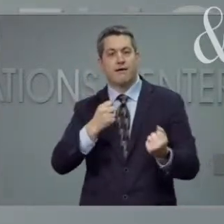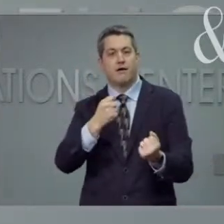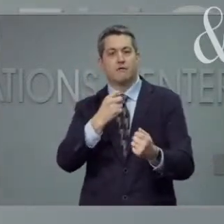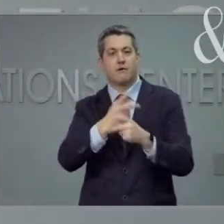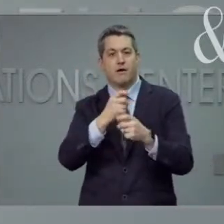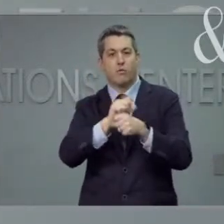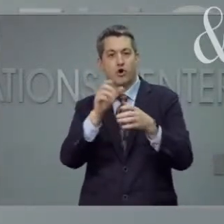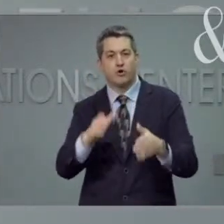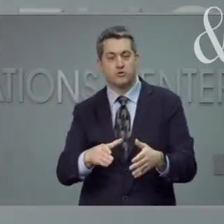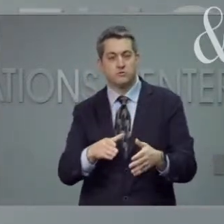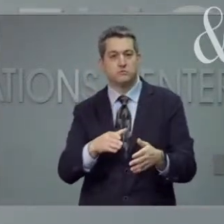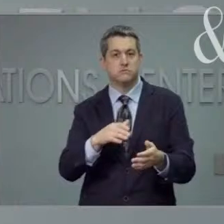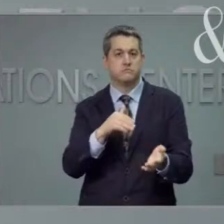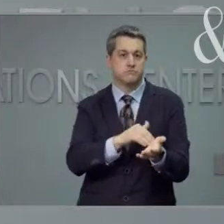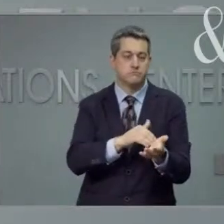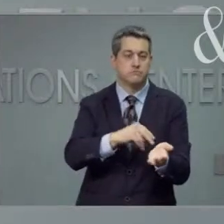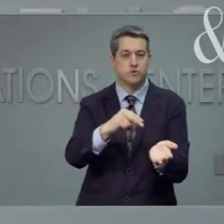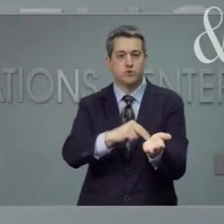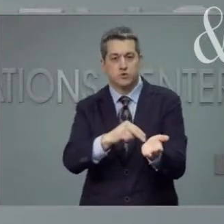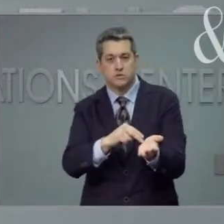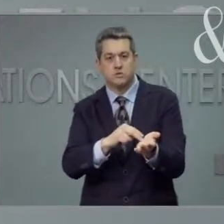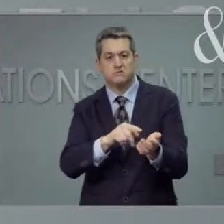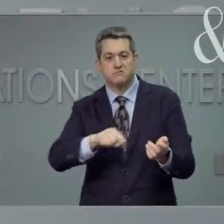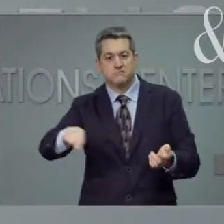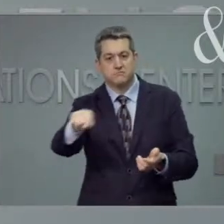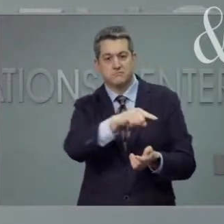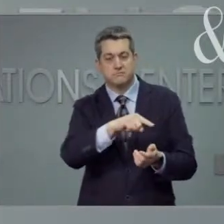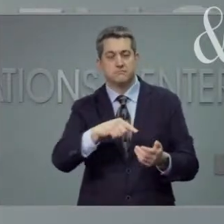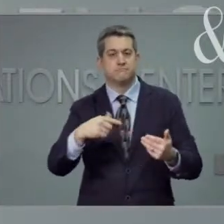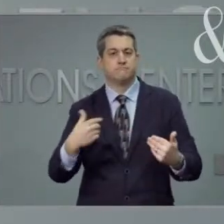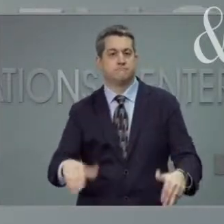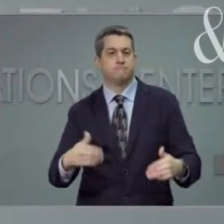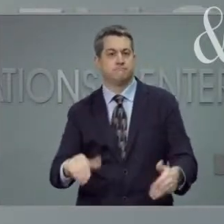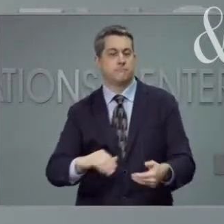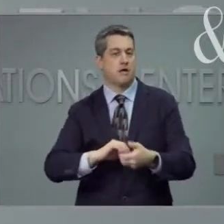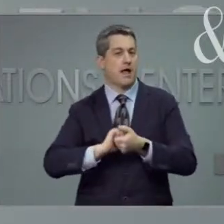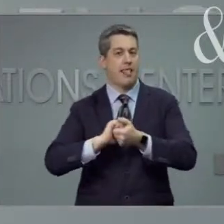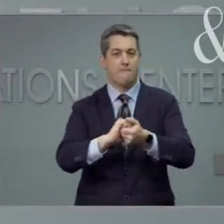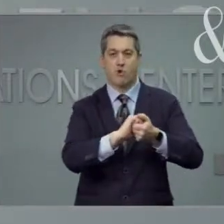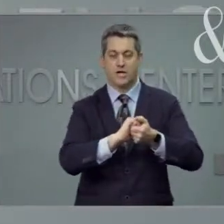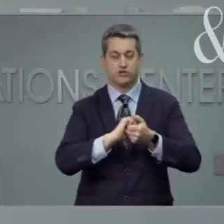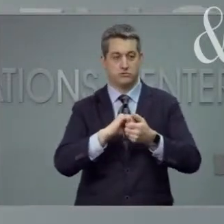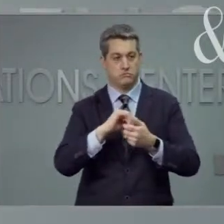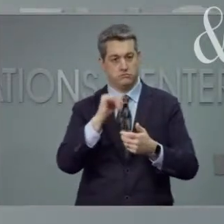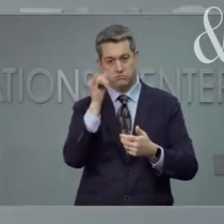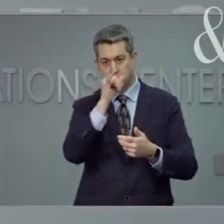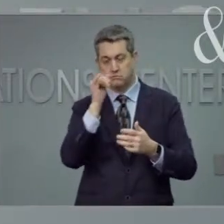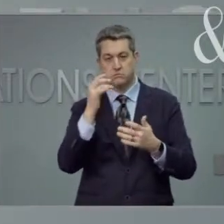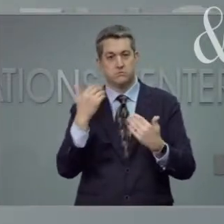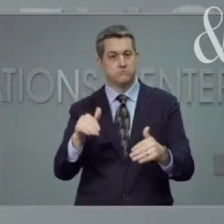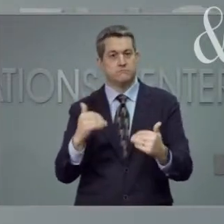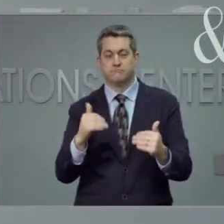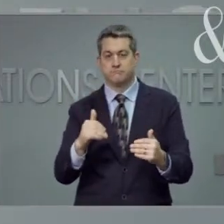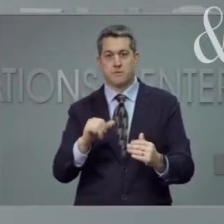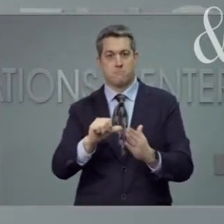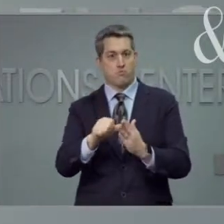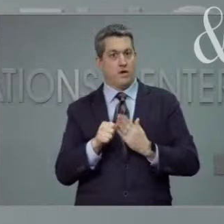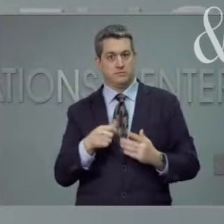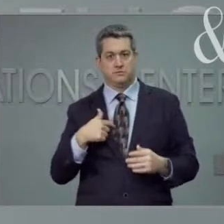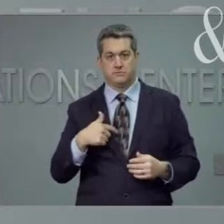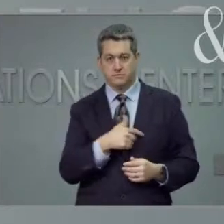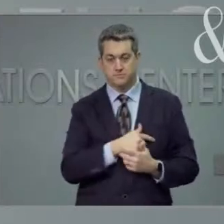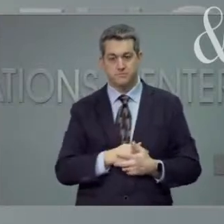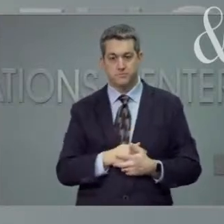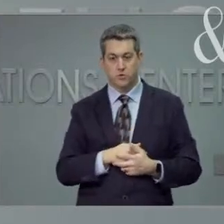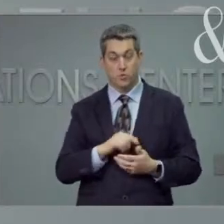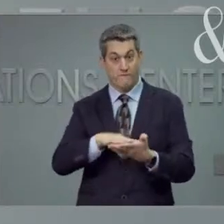shown a tremendous amount of collaboration. Frankly, unprecedented level of collaboration through this pandemic. We've learned a lot and